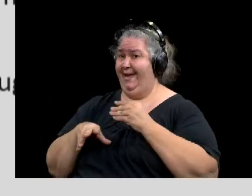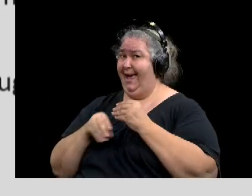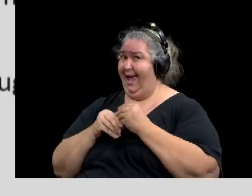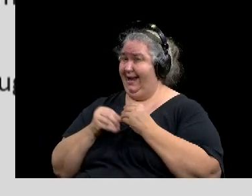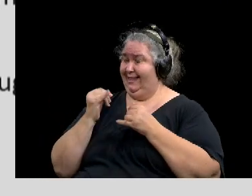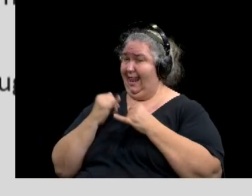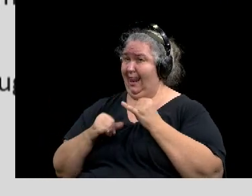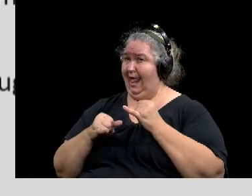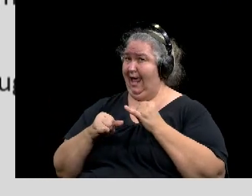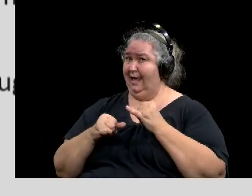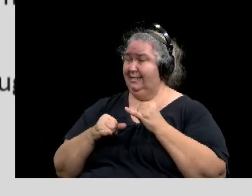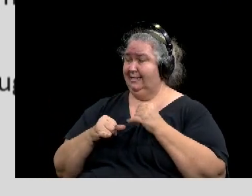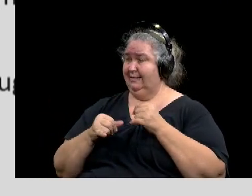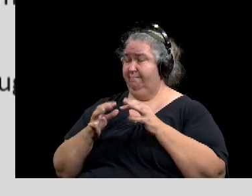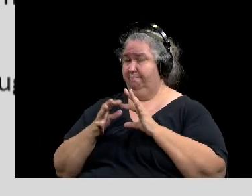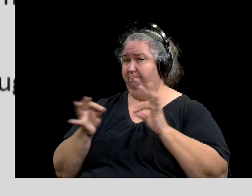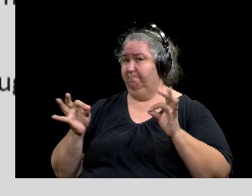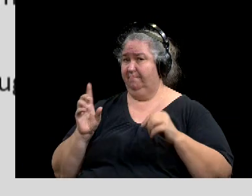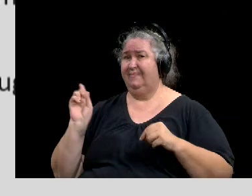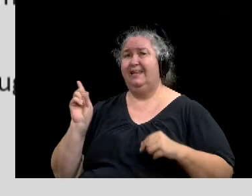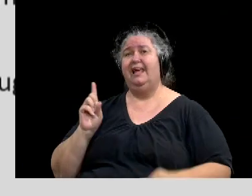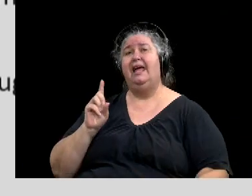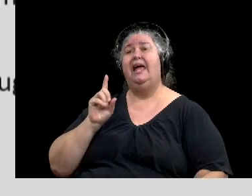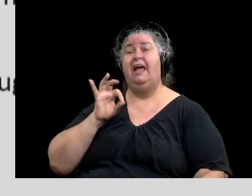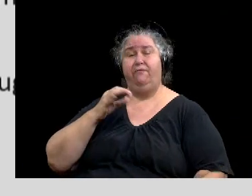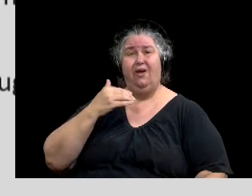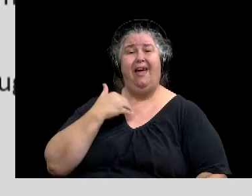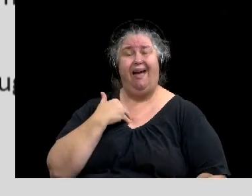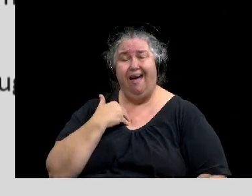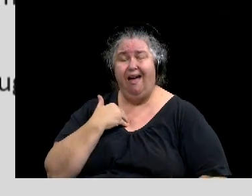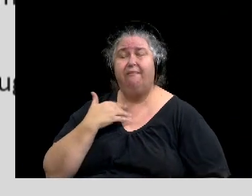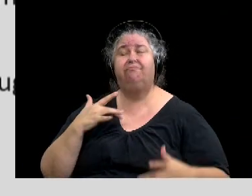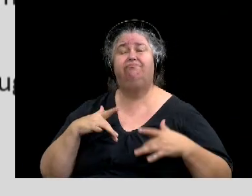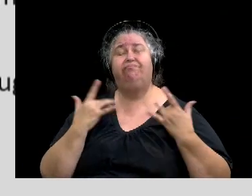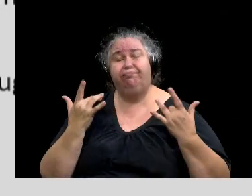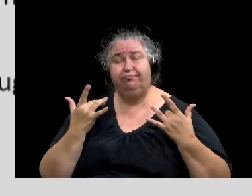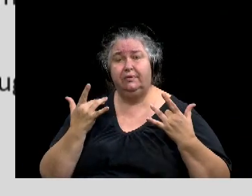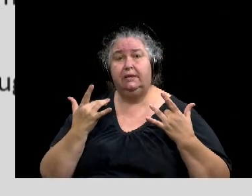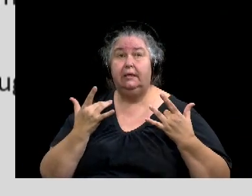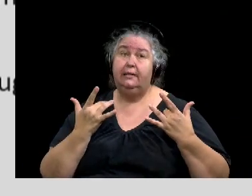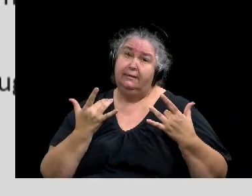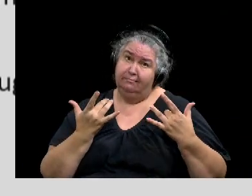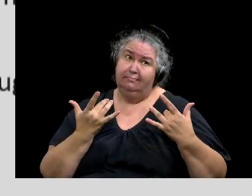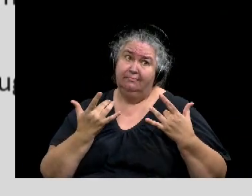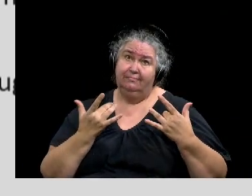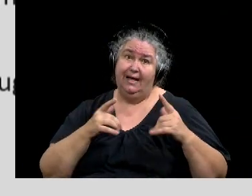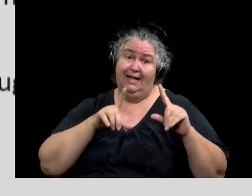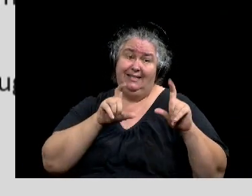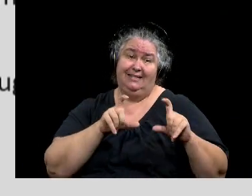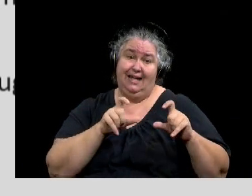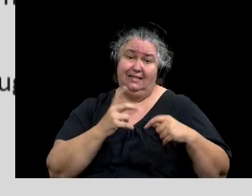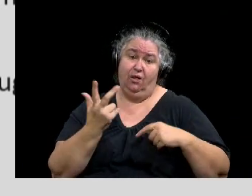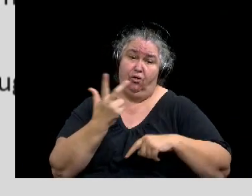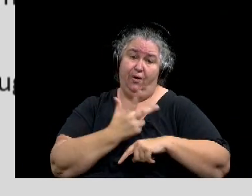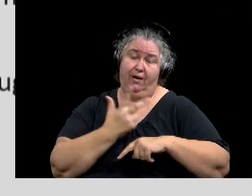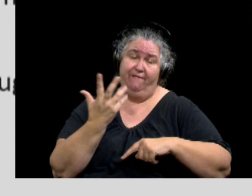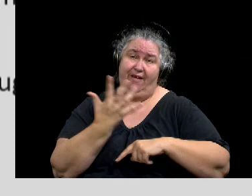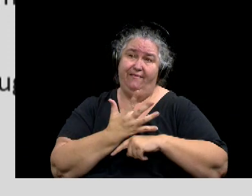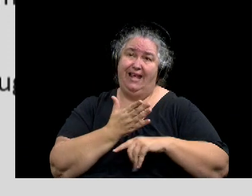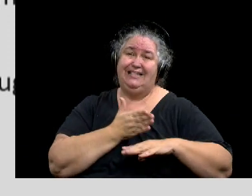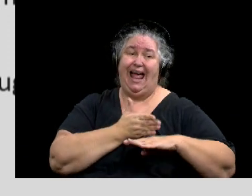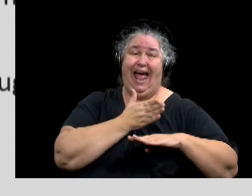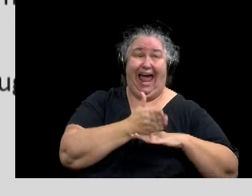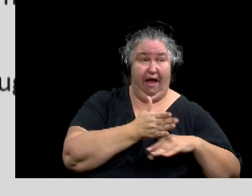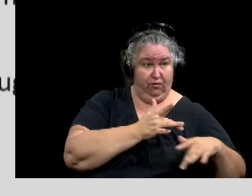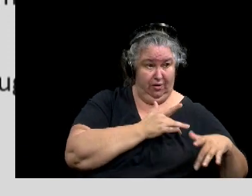point today. If you do hold an event, consider testing 3 to 5 days after involvement in the